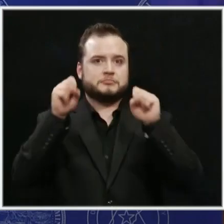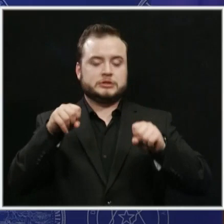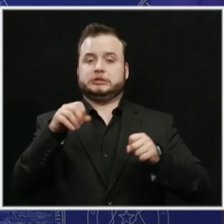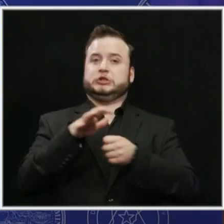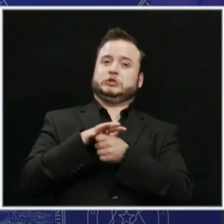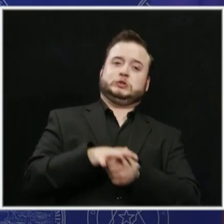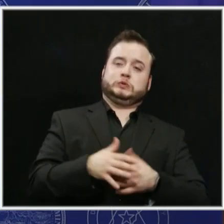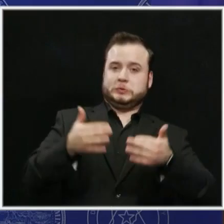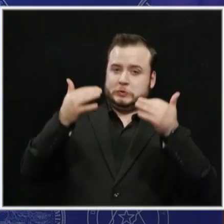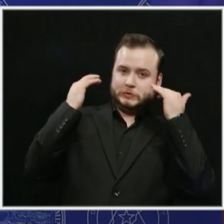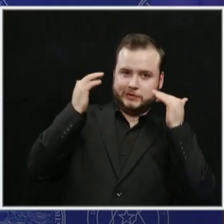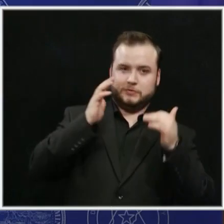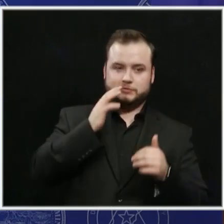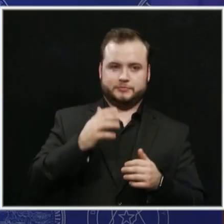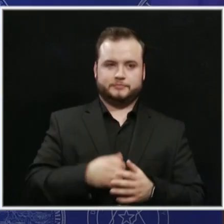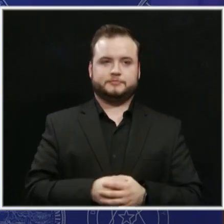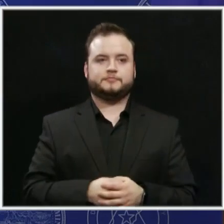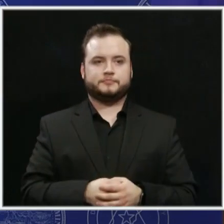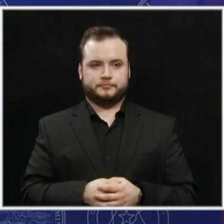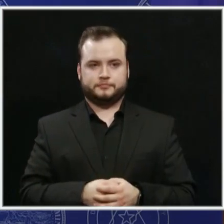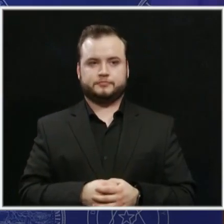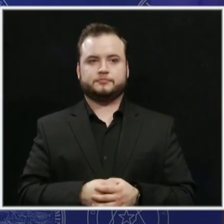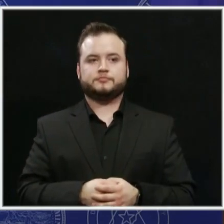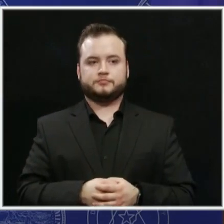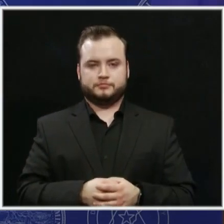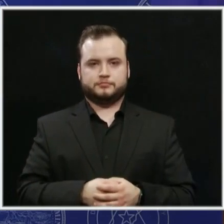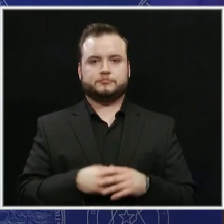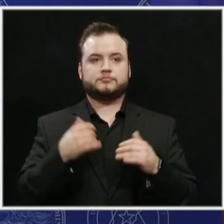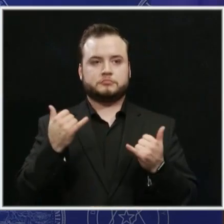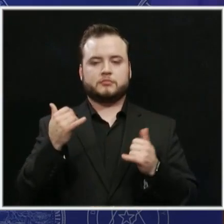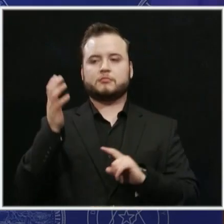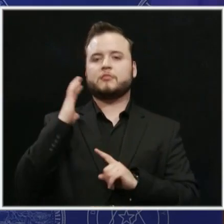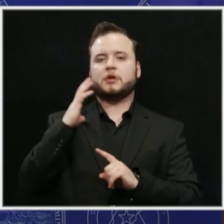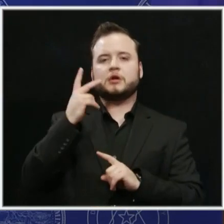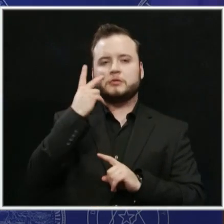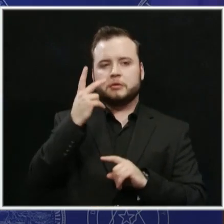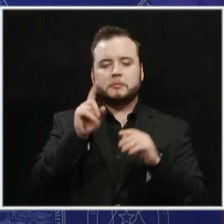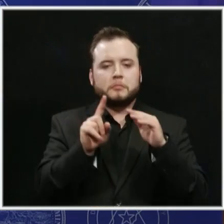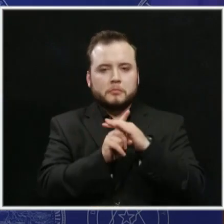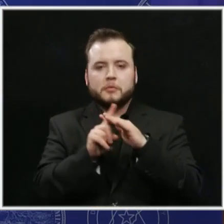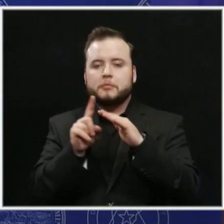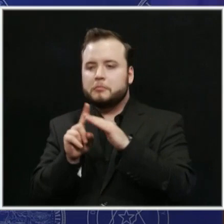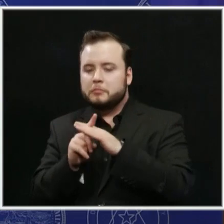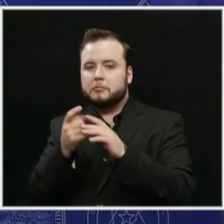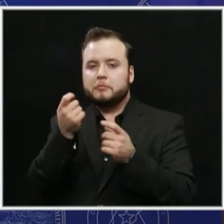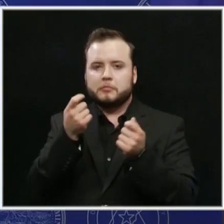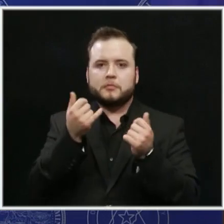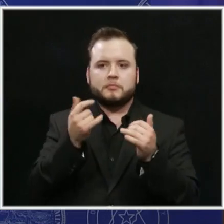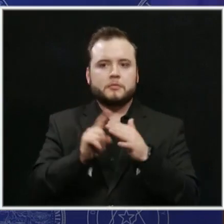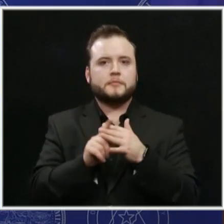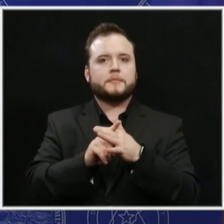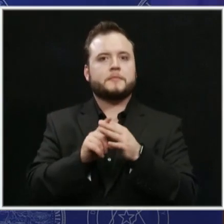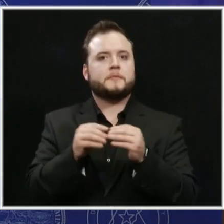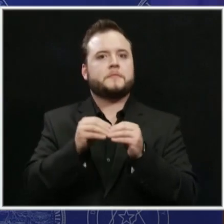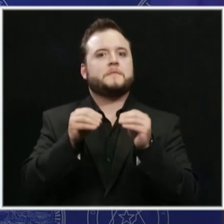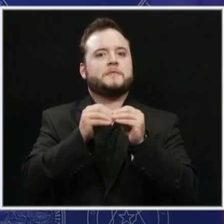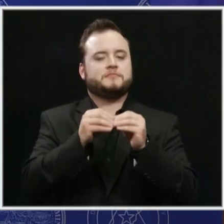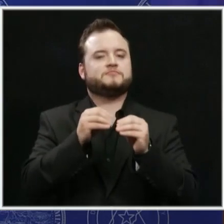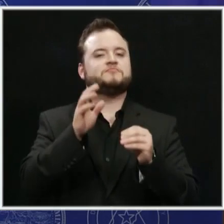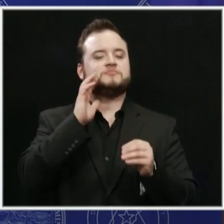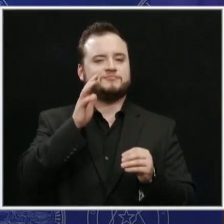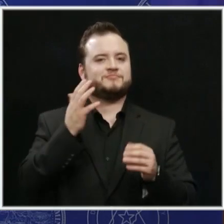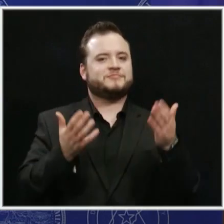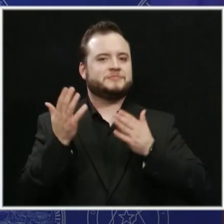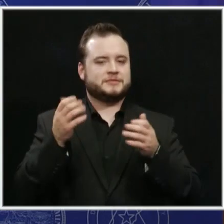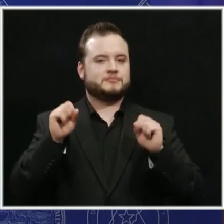commonplace thing. And we're probably going to see over the course of the summer that it becomes more of an overwhelming thing. The main thing we want to do is make sure that we're